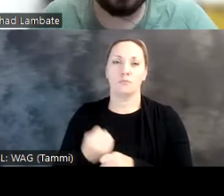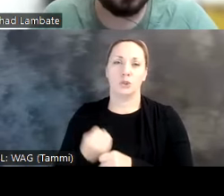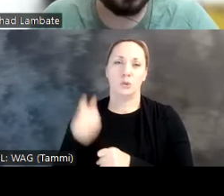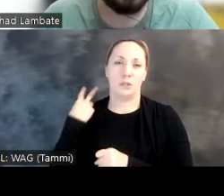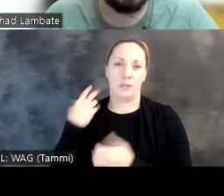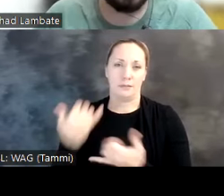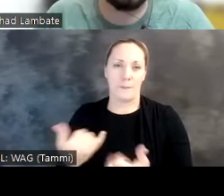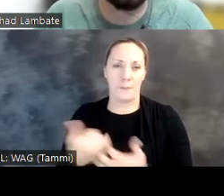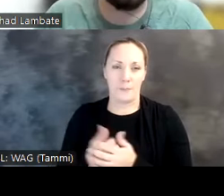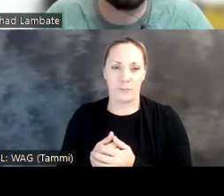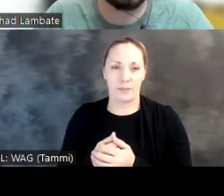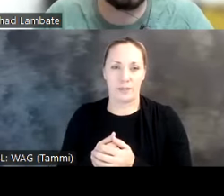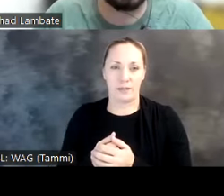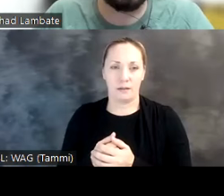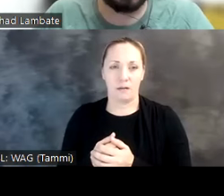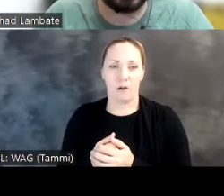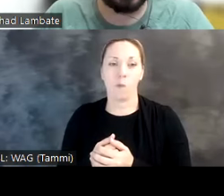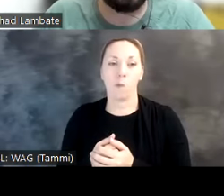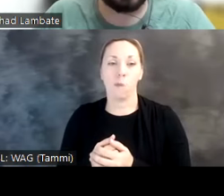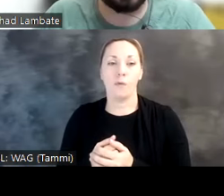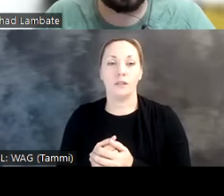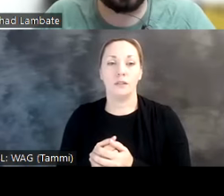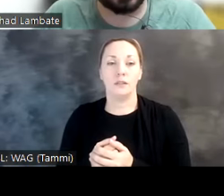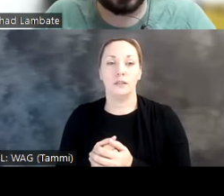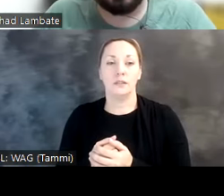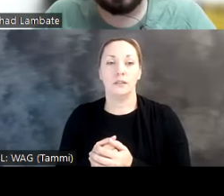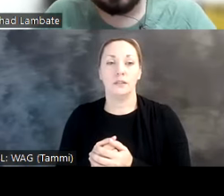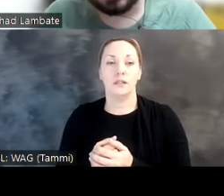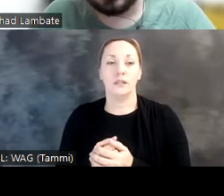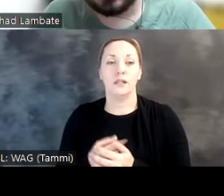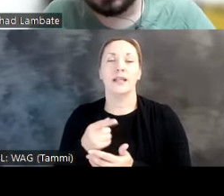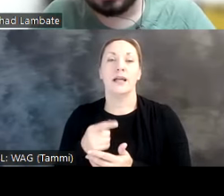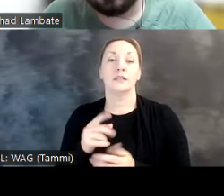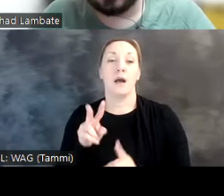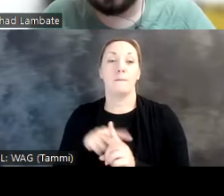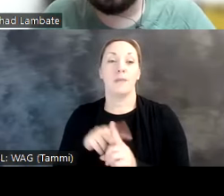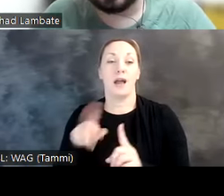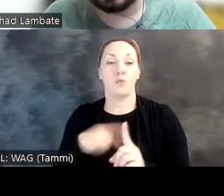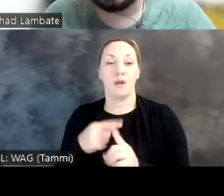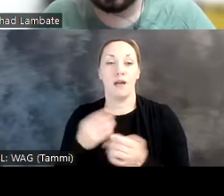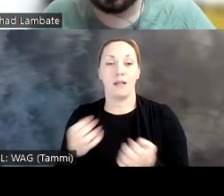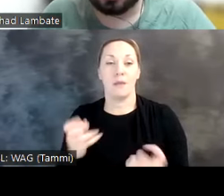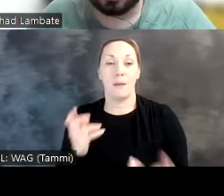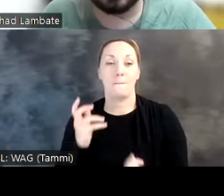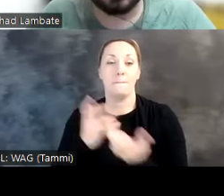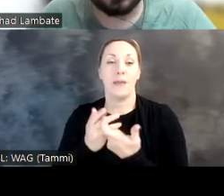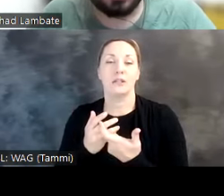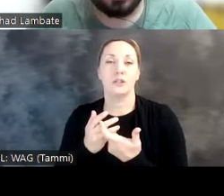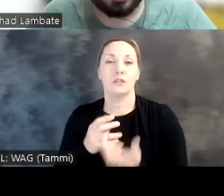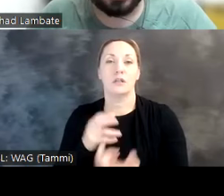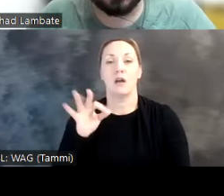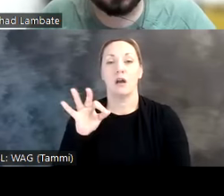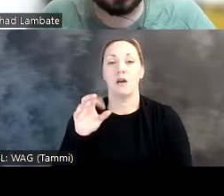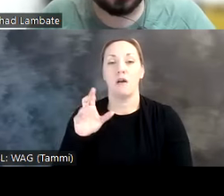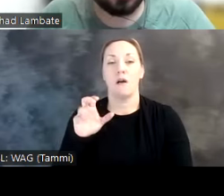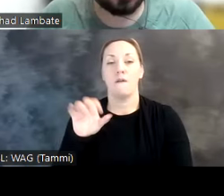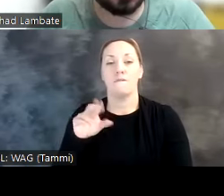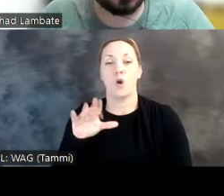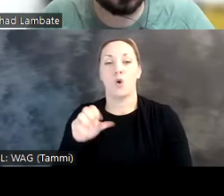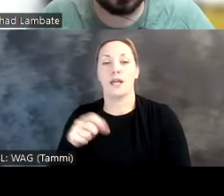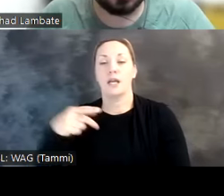now. This is applied when the element matches with the focus pseudo class, and